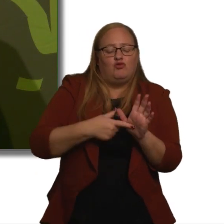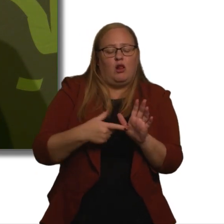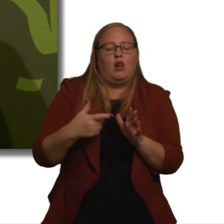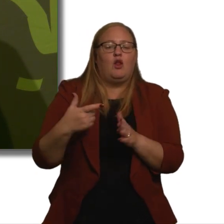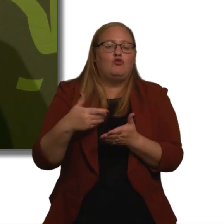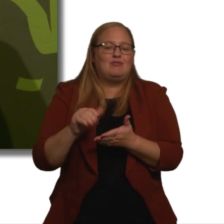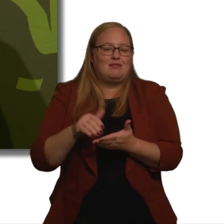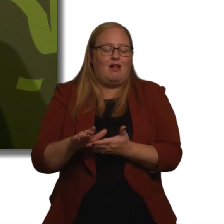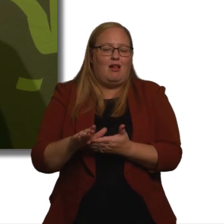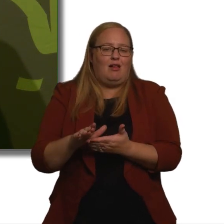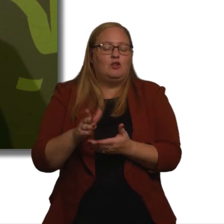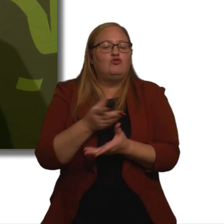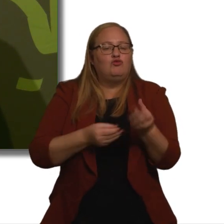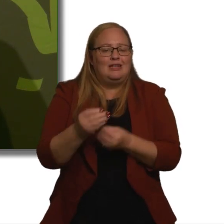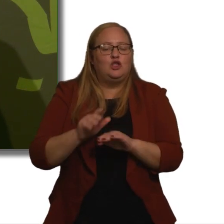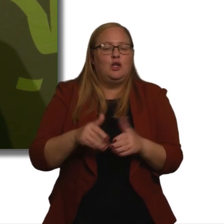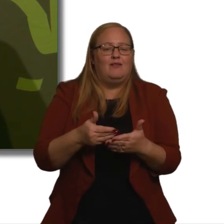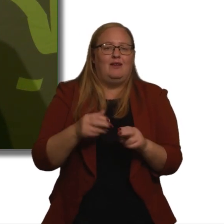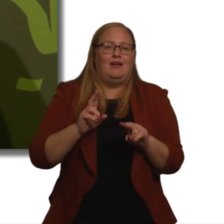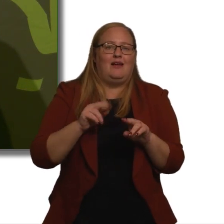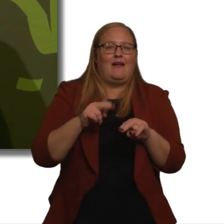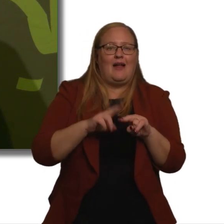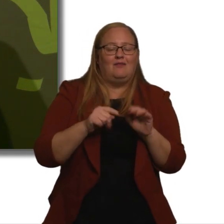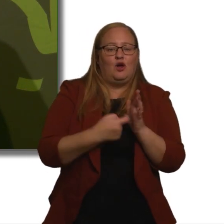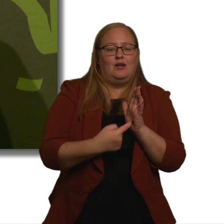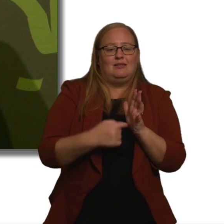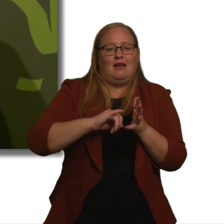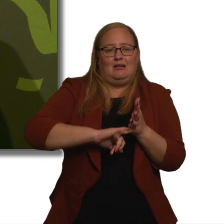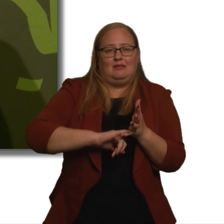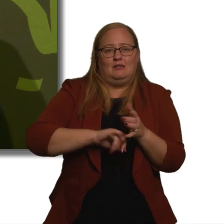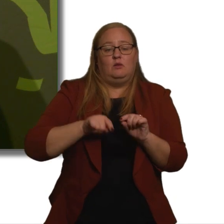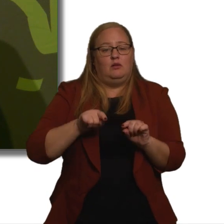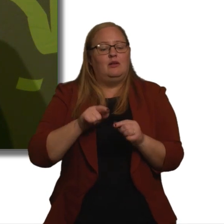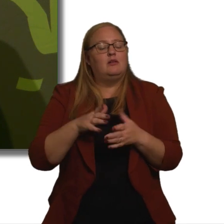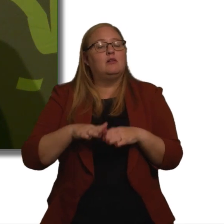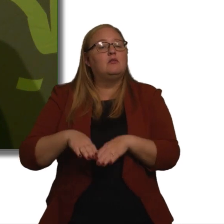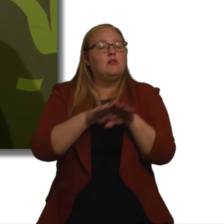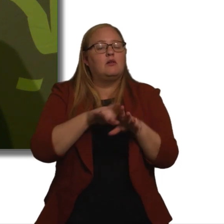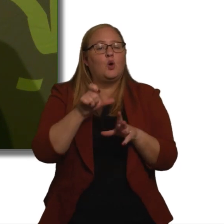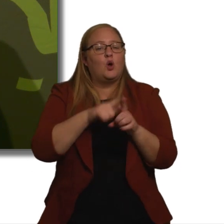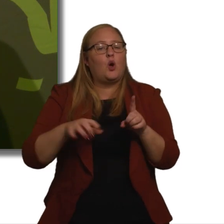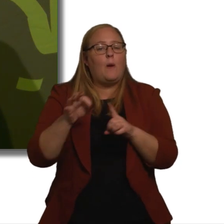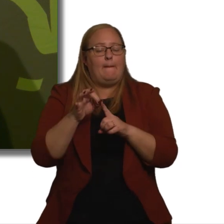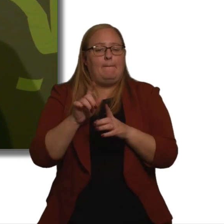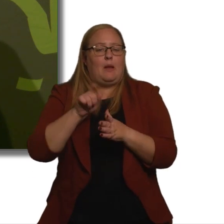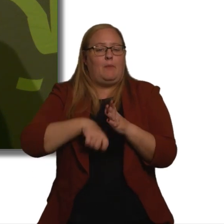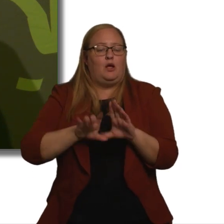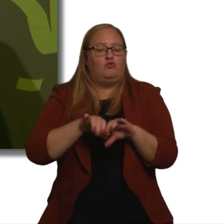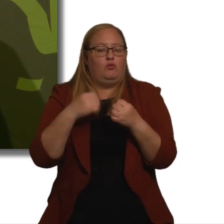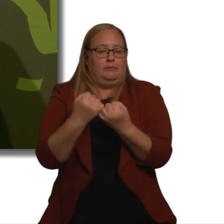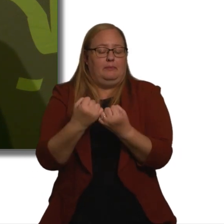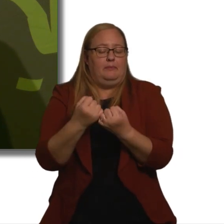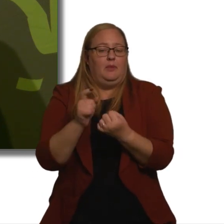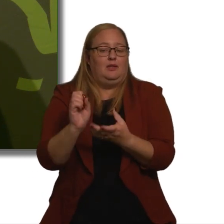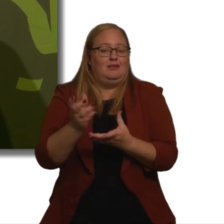as FRTS. This is a pan-co-op buying group, and it supplies almost all food